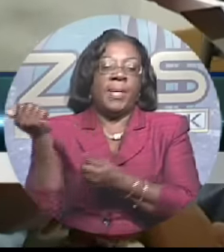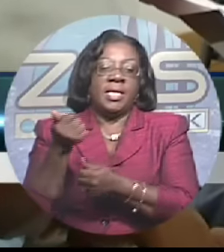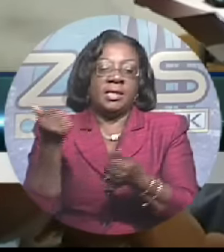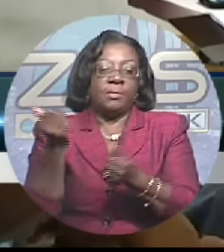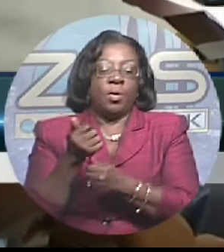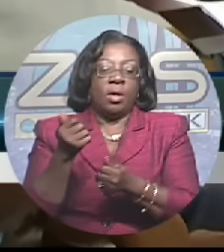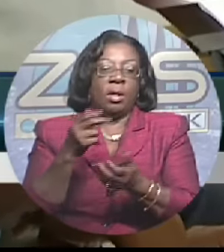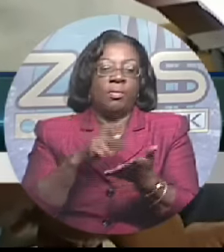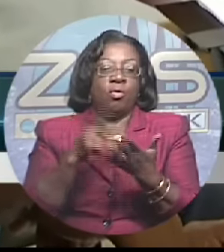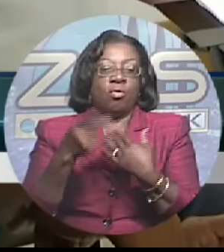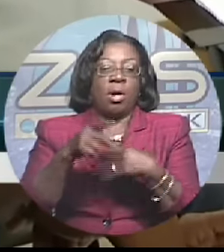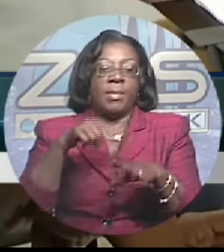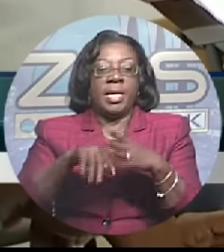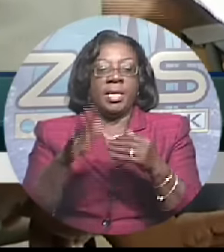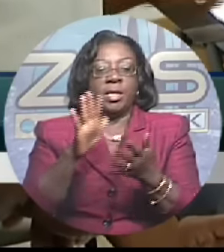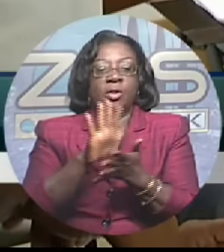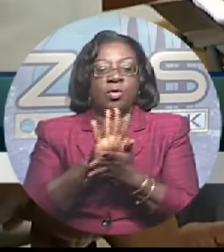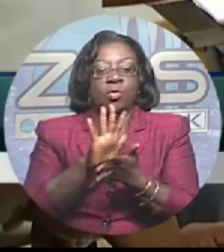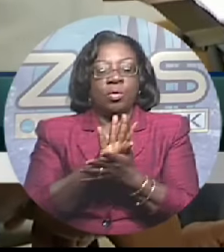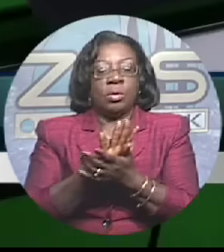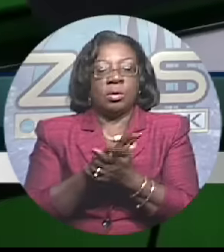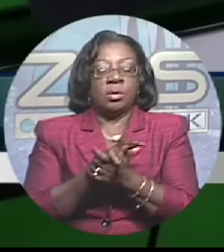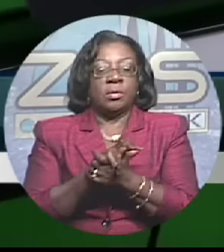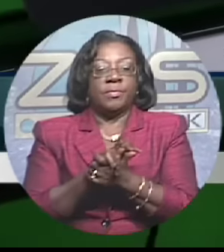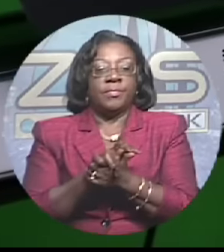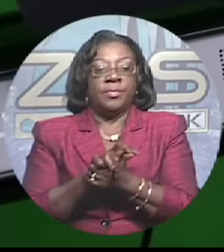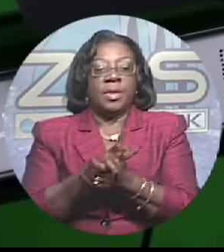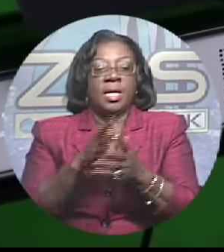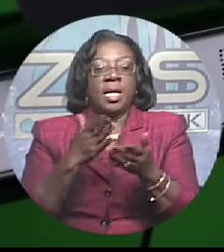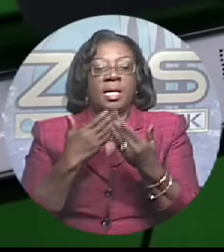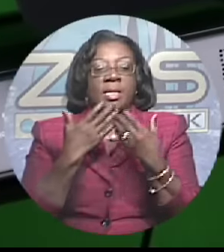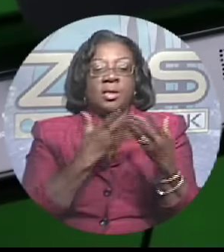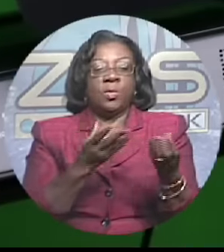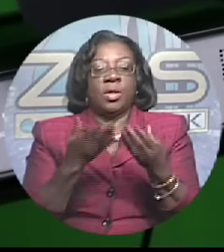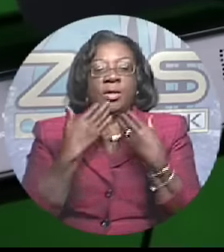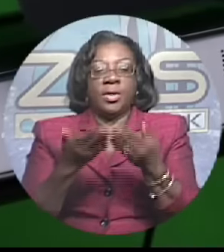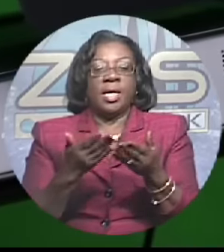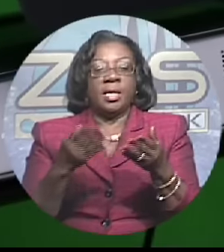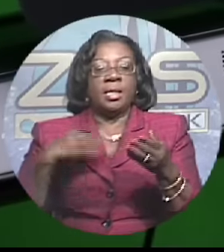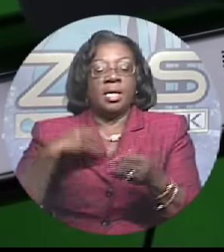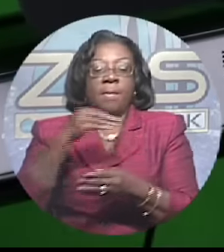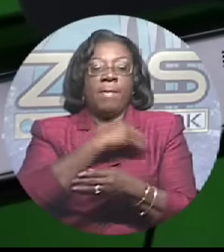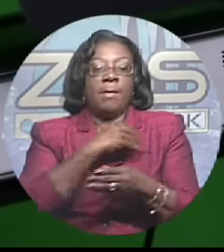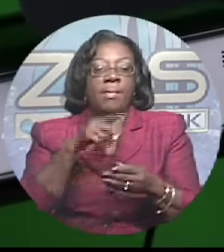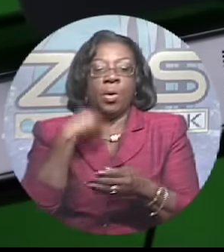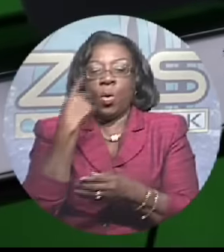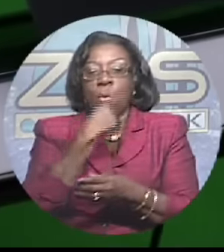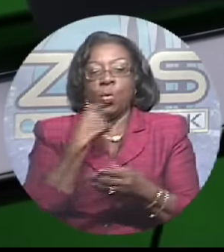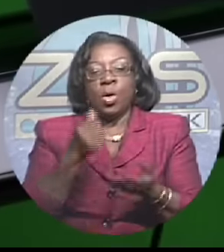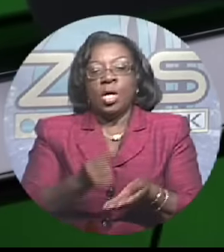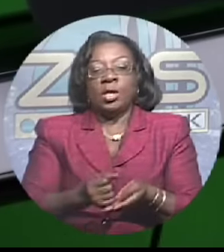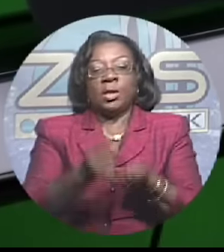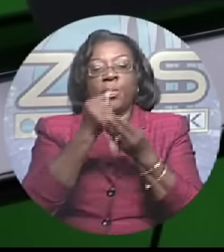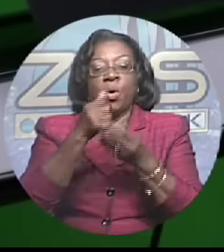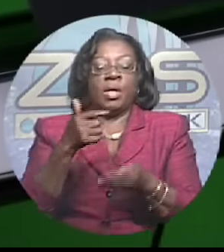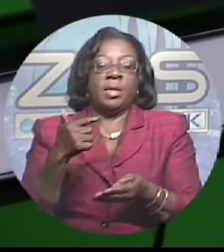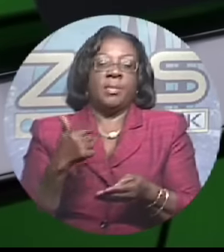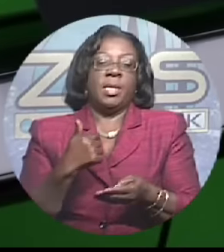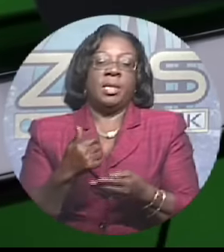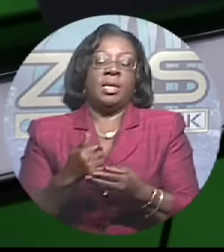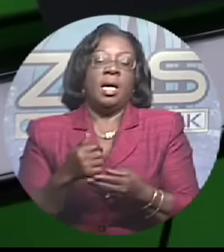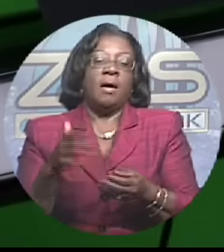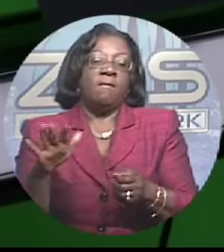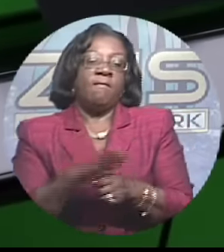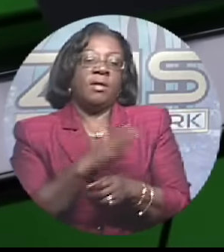in the existence of the Bahamas Baseball Federation. I just want to thank my membership that supported me, the active members, and I got a